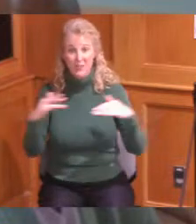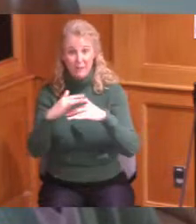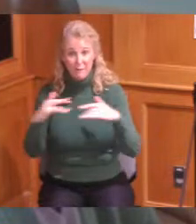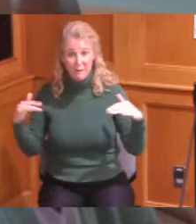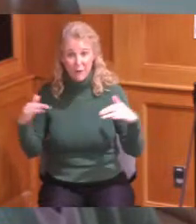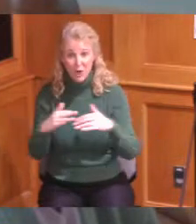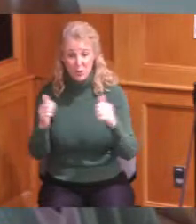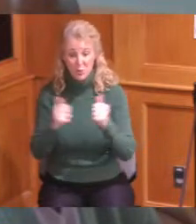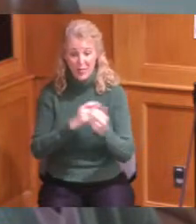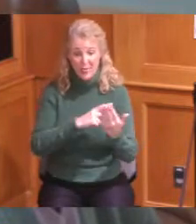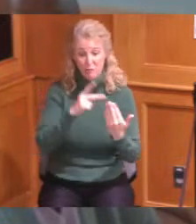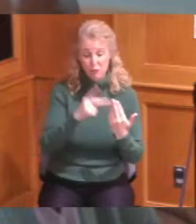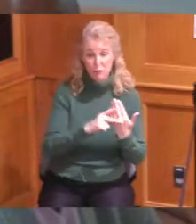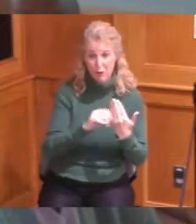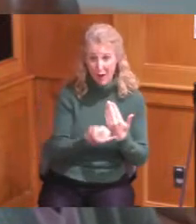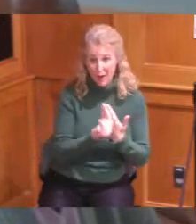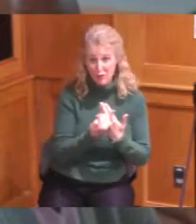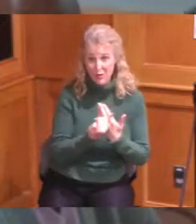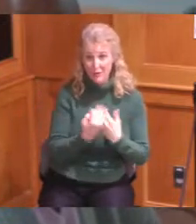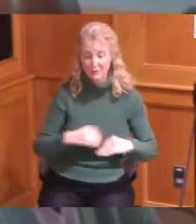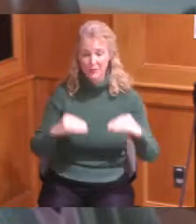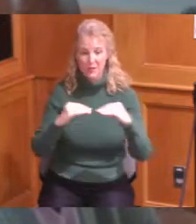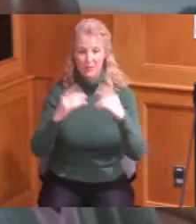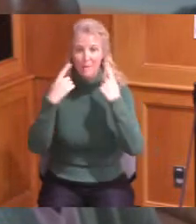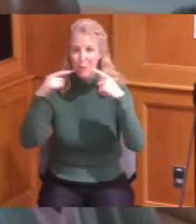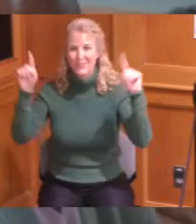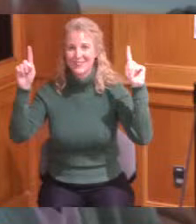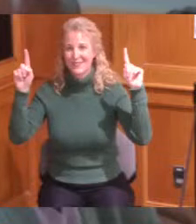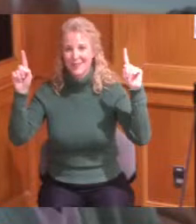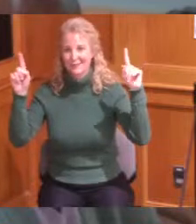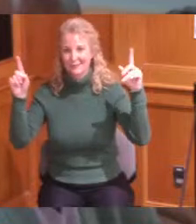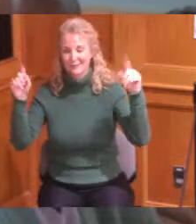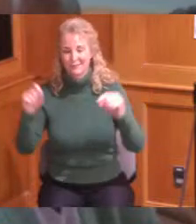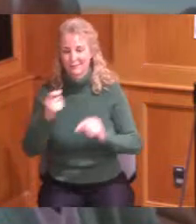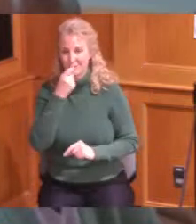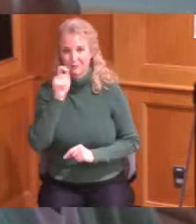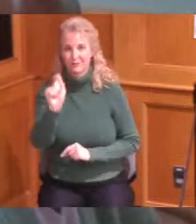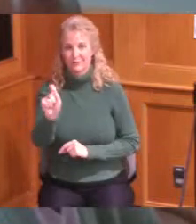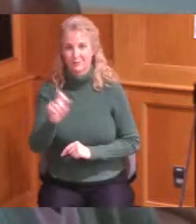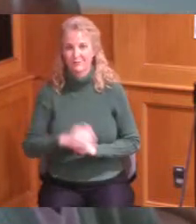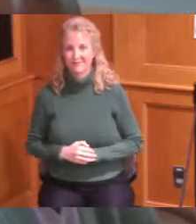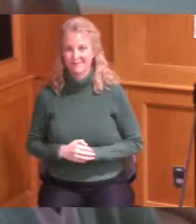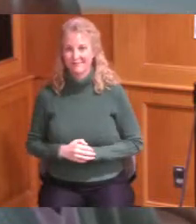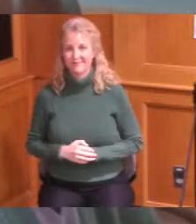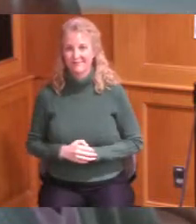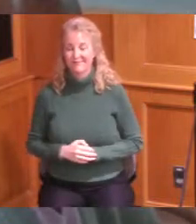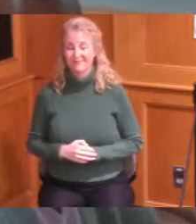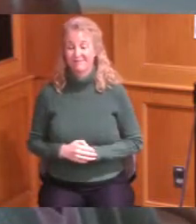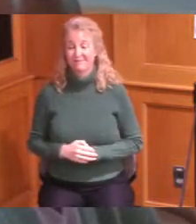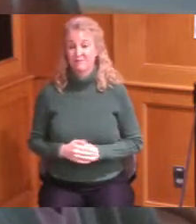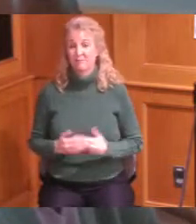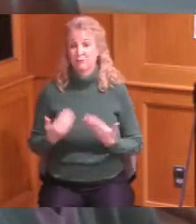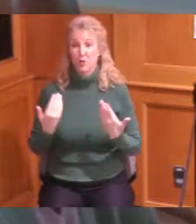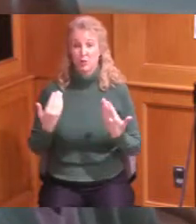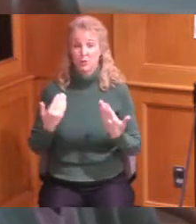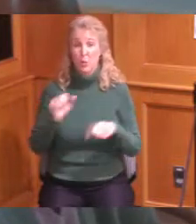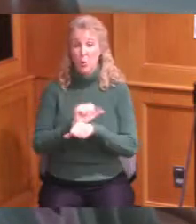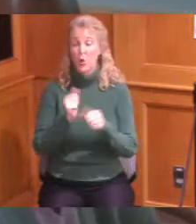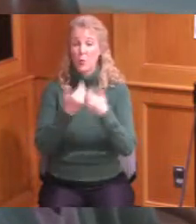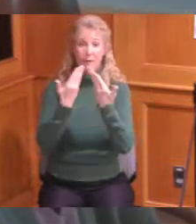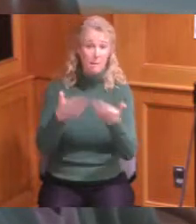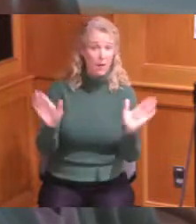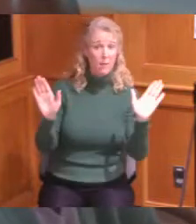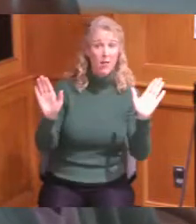our projects, the more success we have on our projects. There are companies here, we do public, we do private